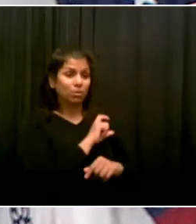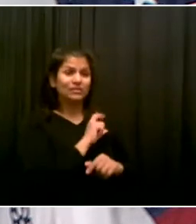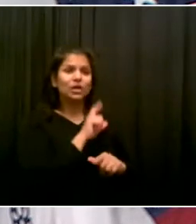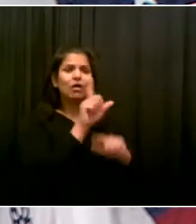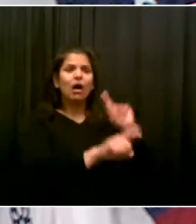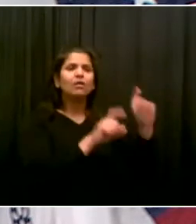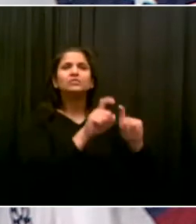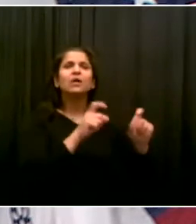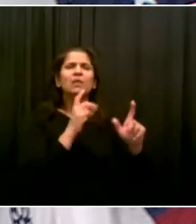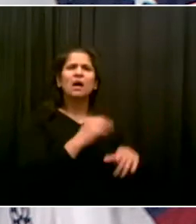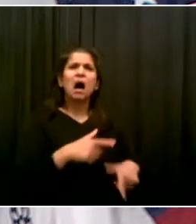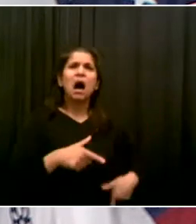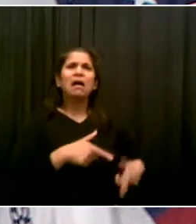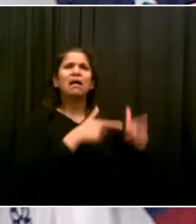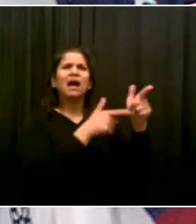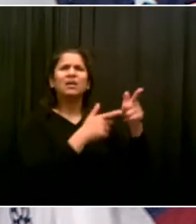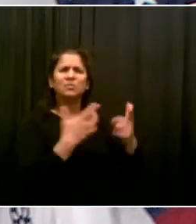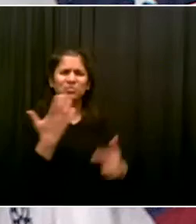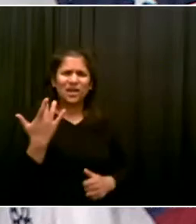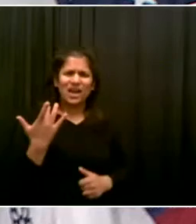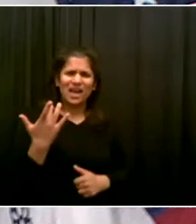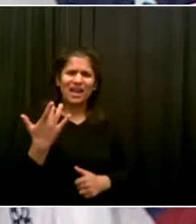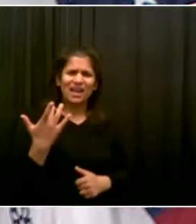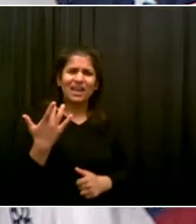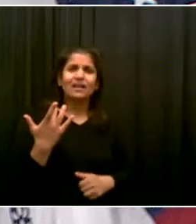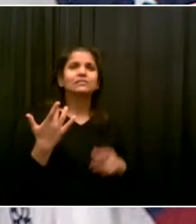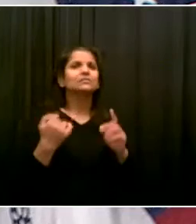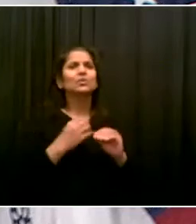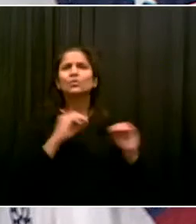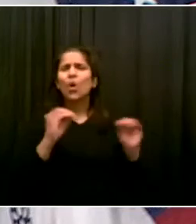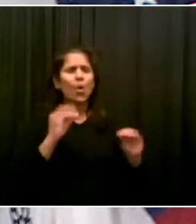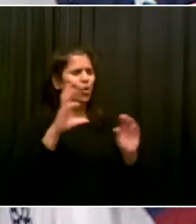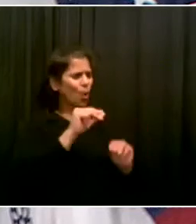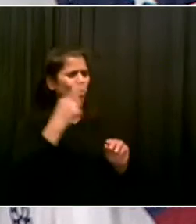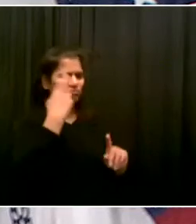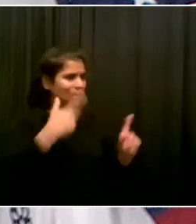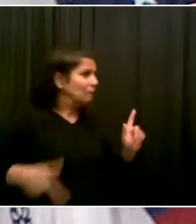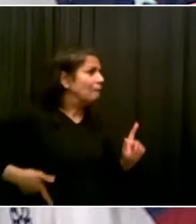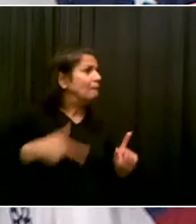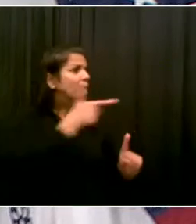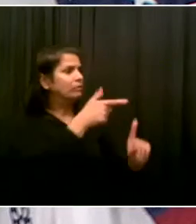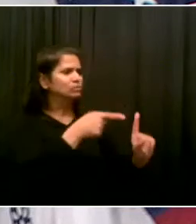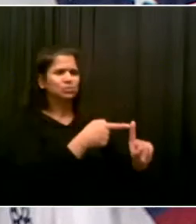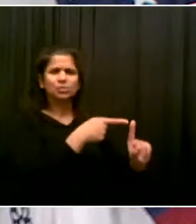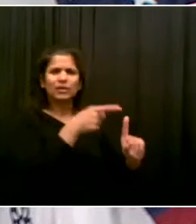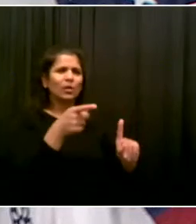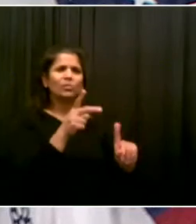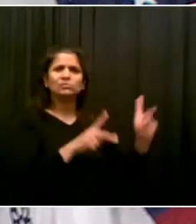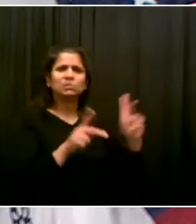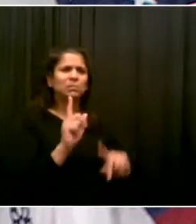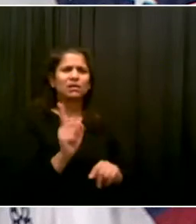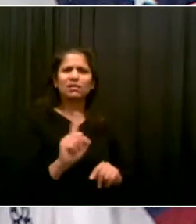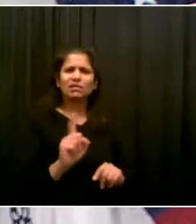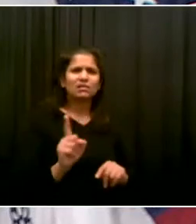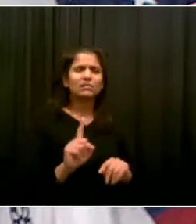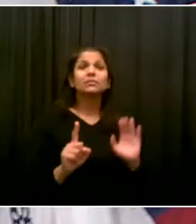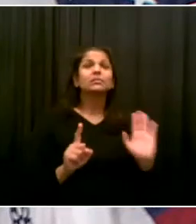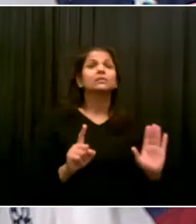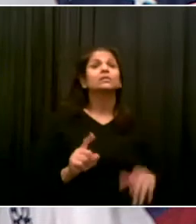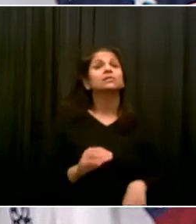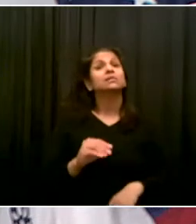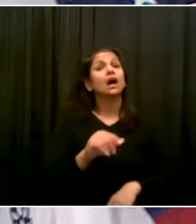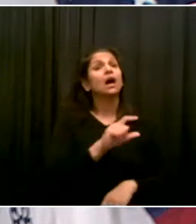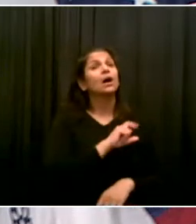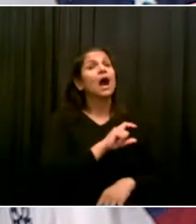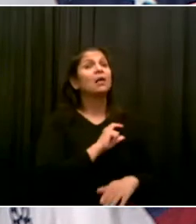And it's just unbelievable that happened. And again, the notion that the officers said they thought they had